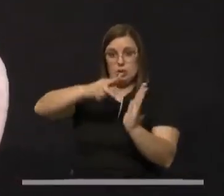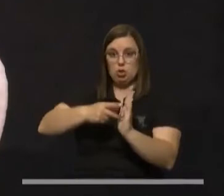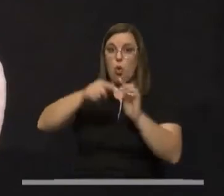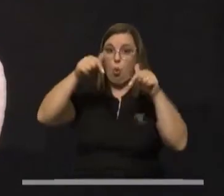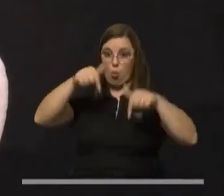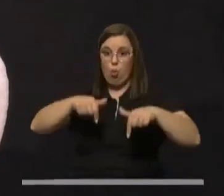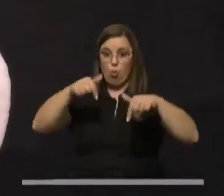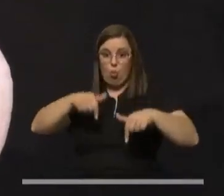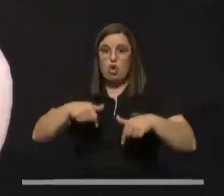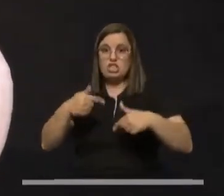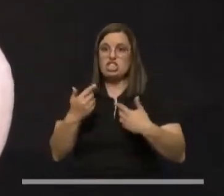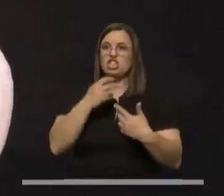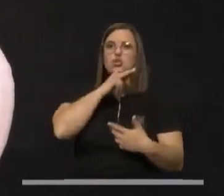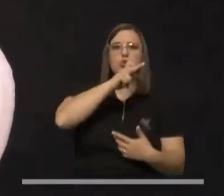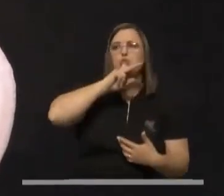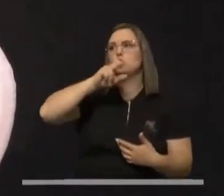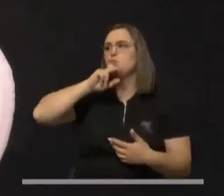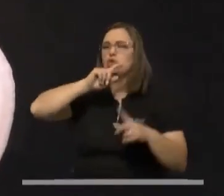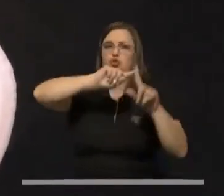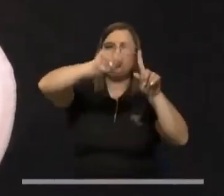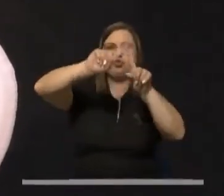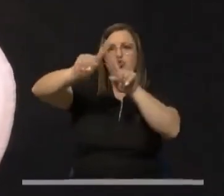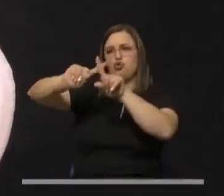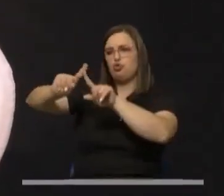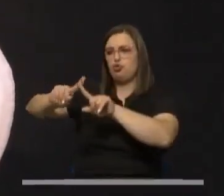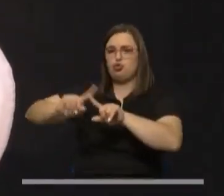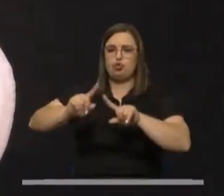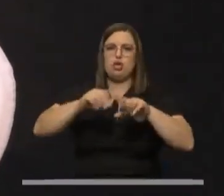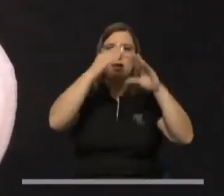that the evolution of technology